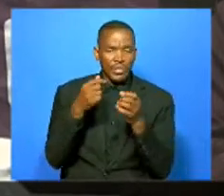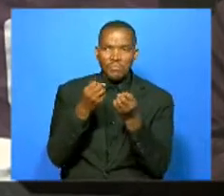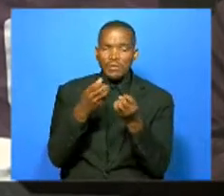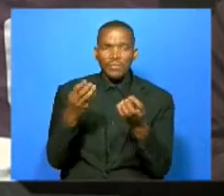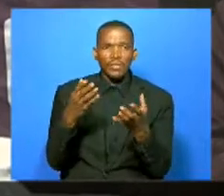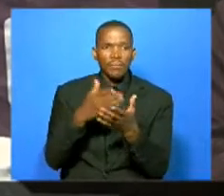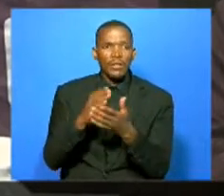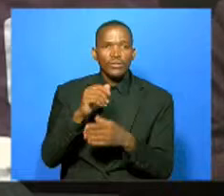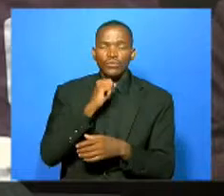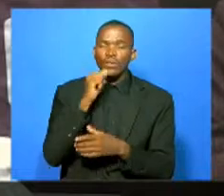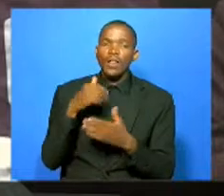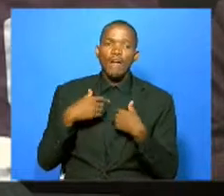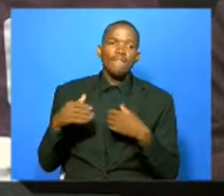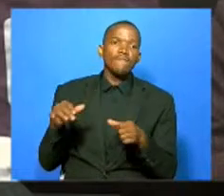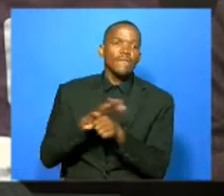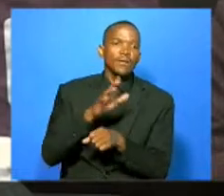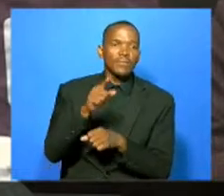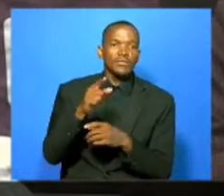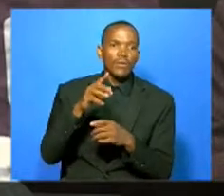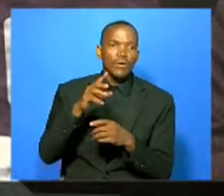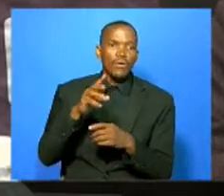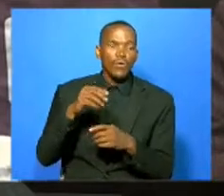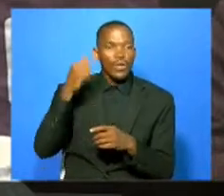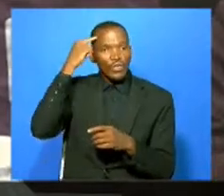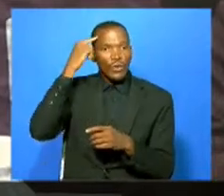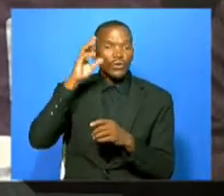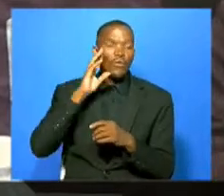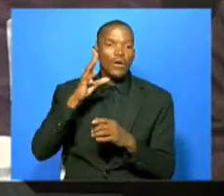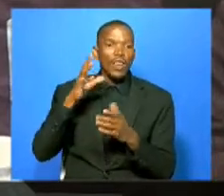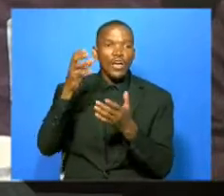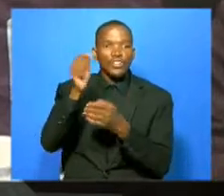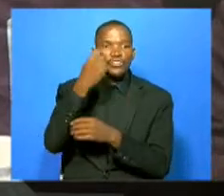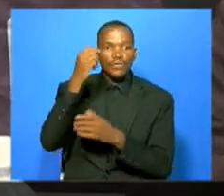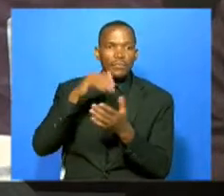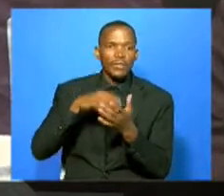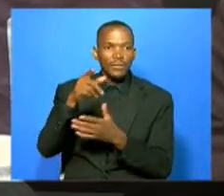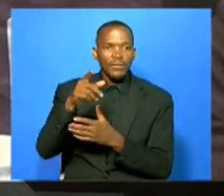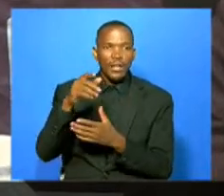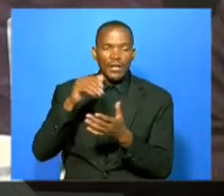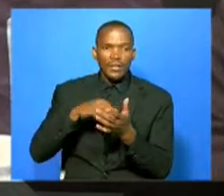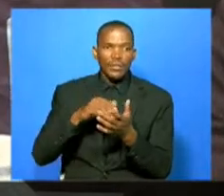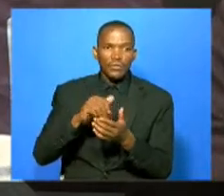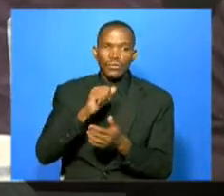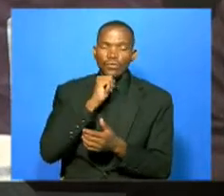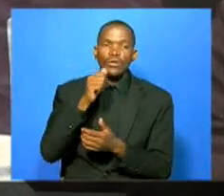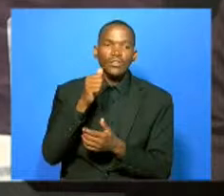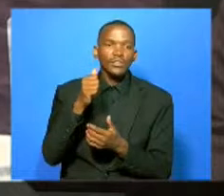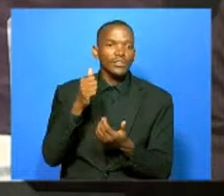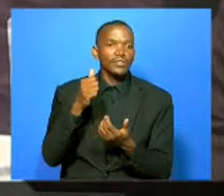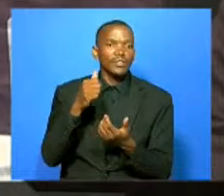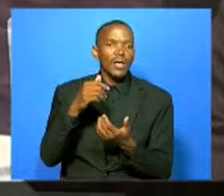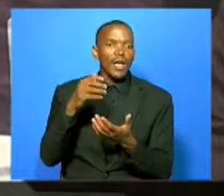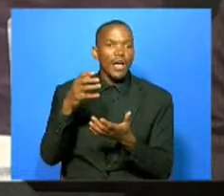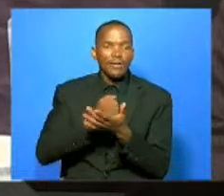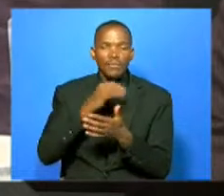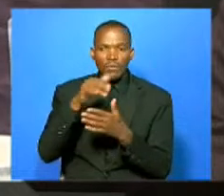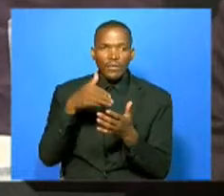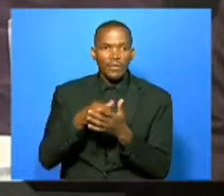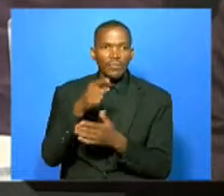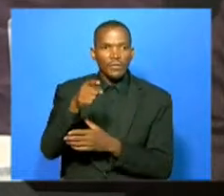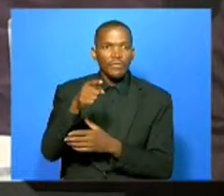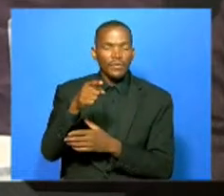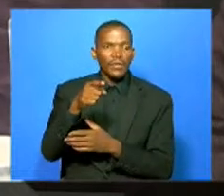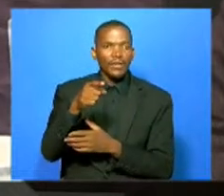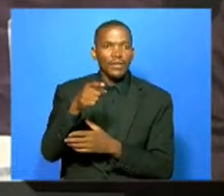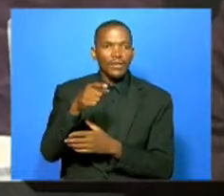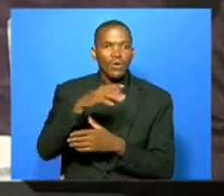didn't get the mileage. We thought we were going to get the mileage. We tried foreigner, we did not get the mileage. We got the expert, we